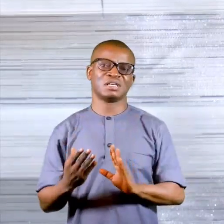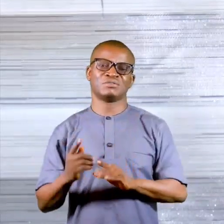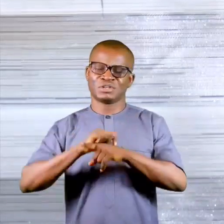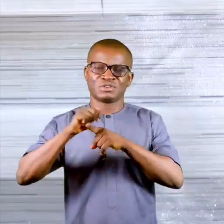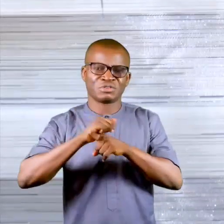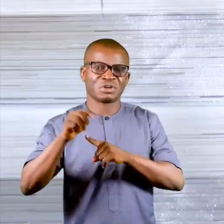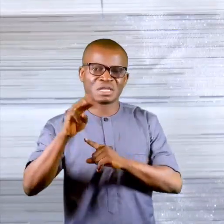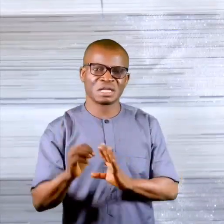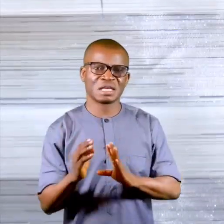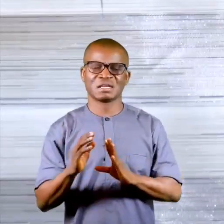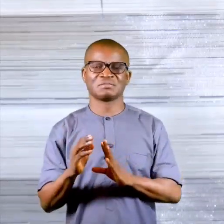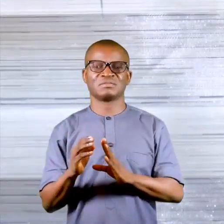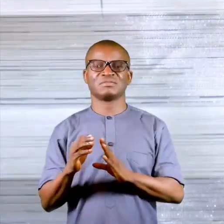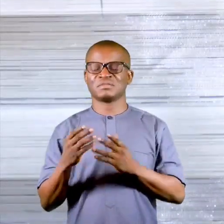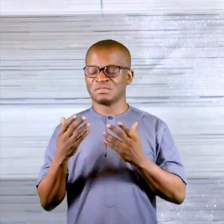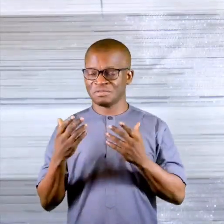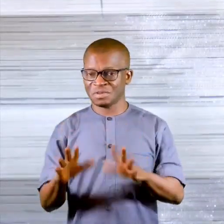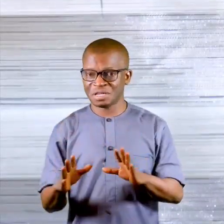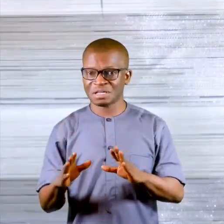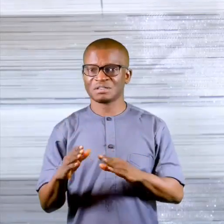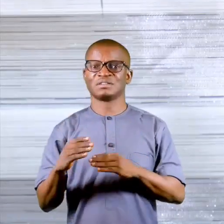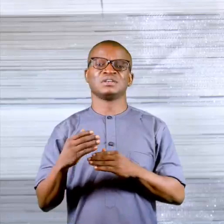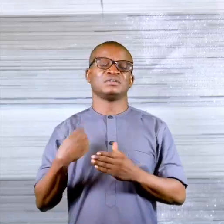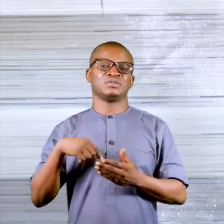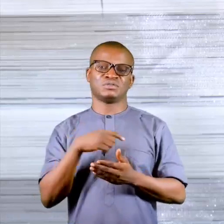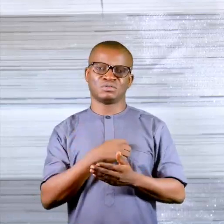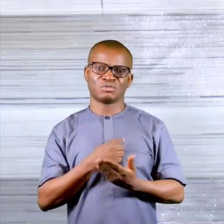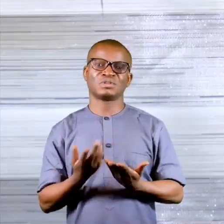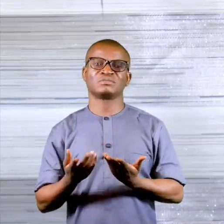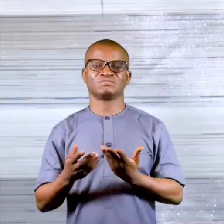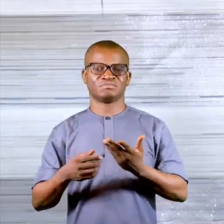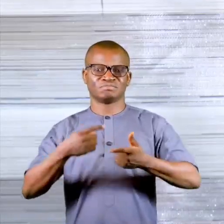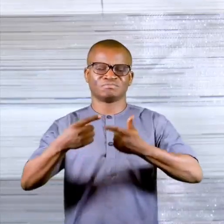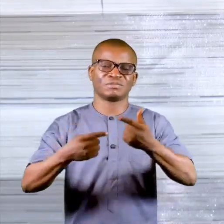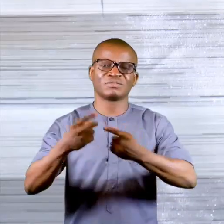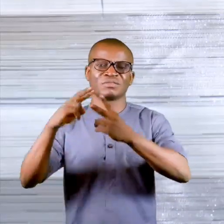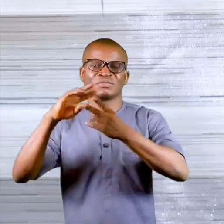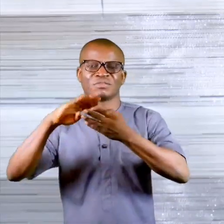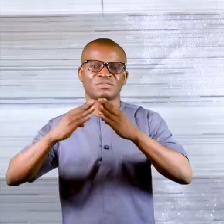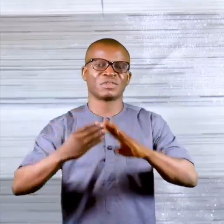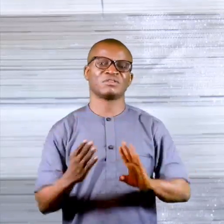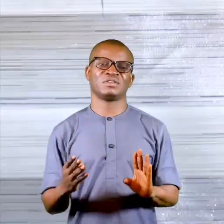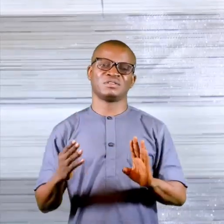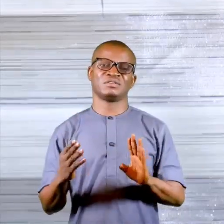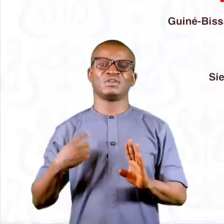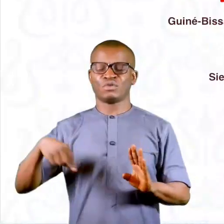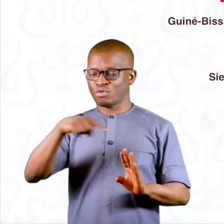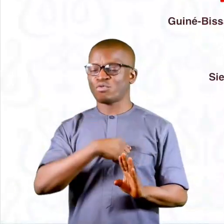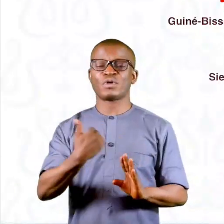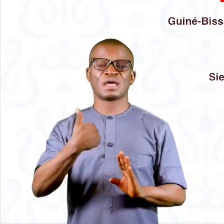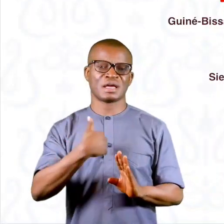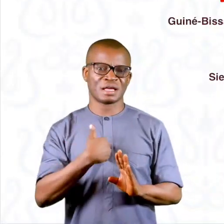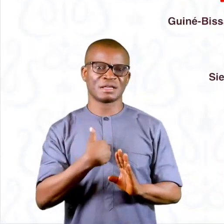through skills of their own choice, and after NAPTIP went down to their locality and empowered them.